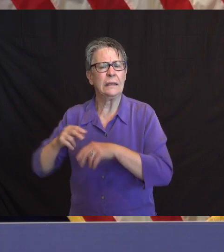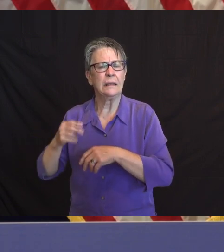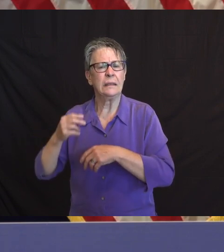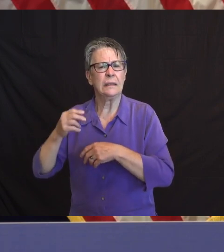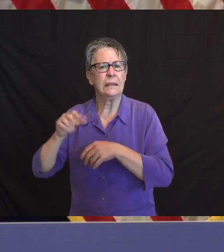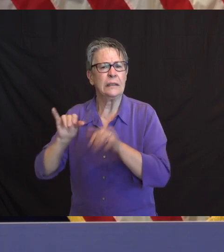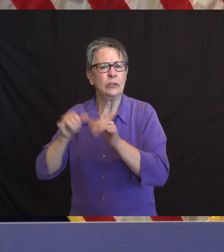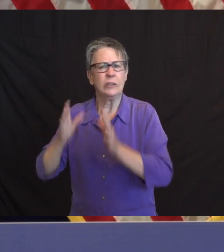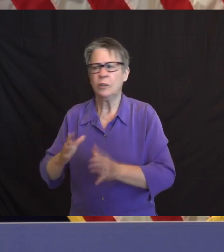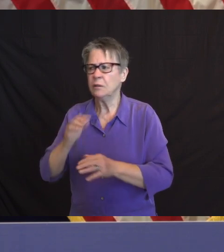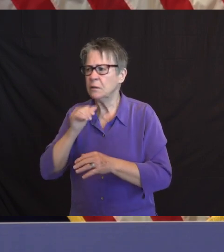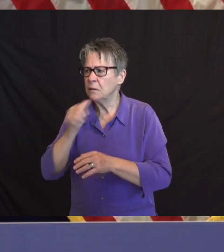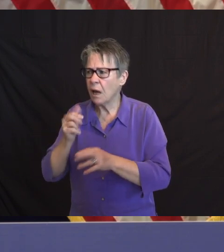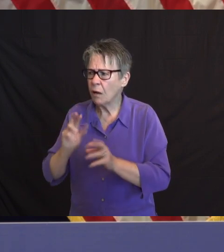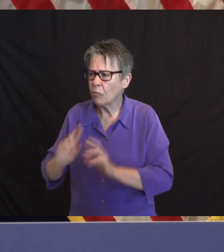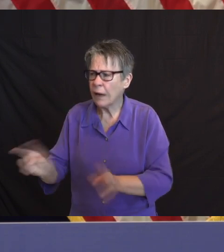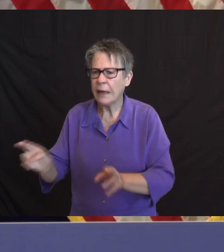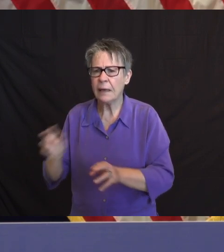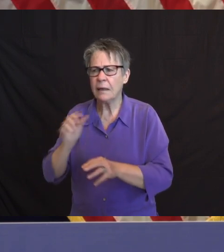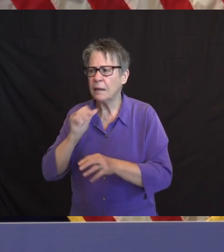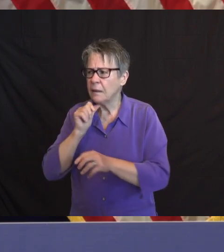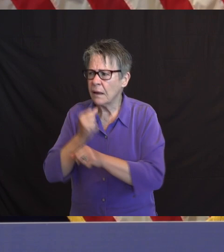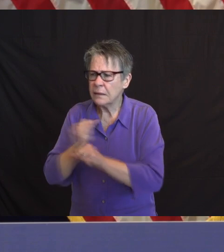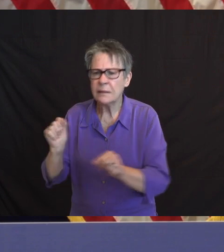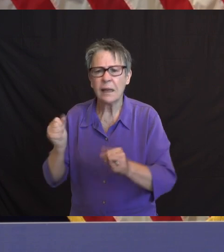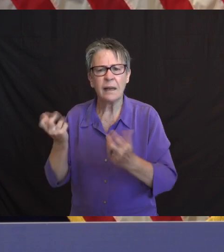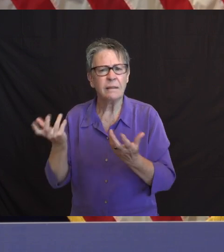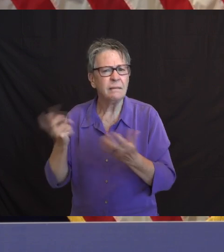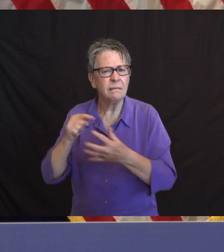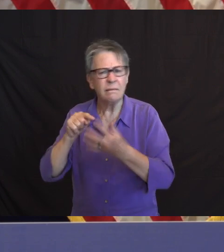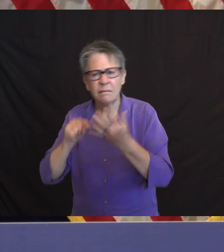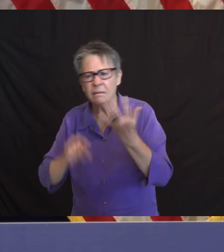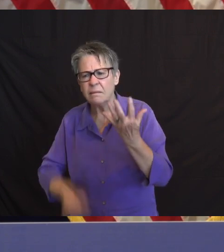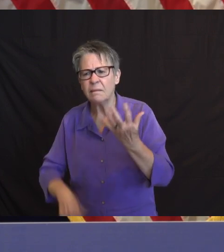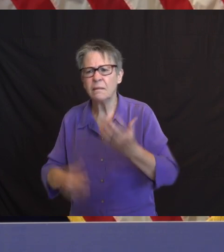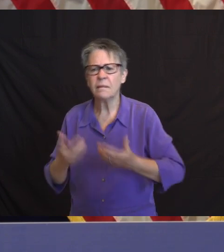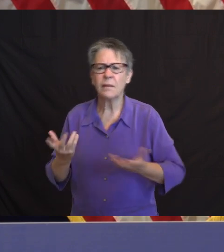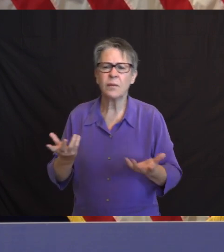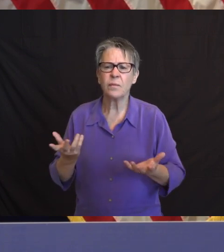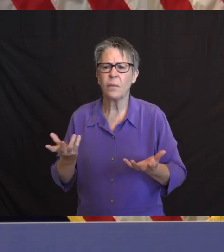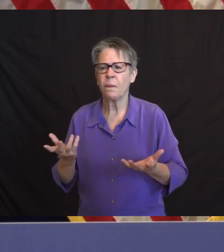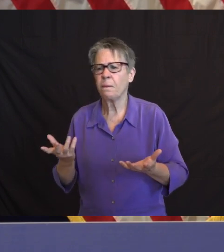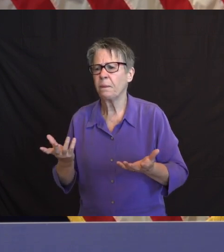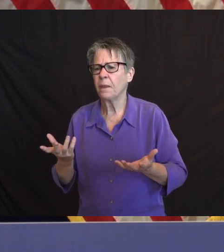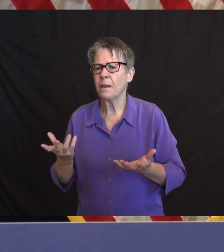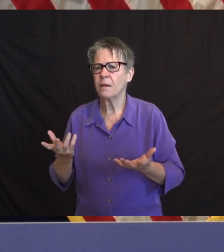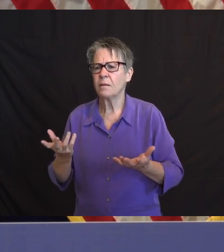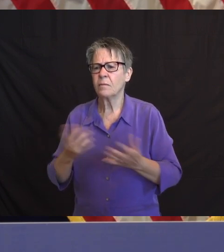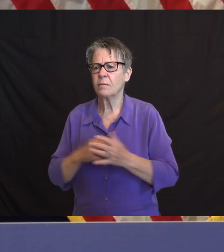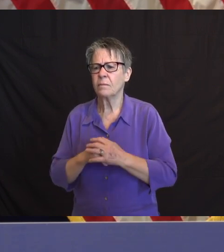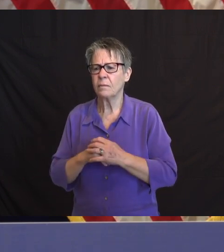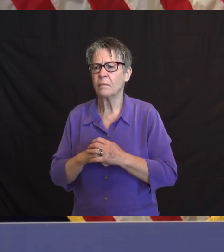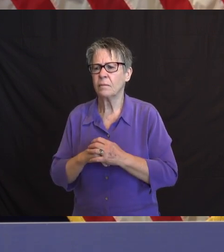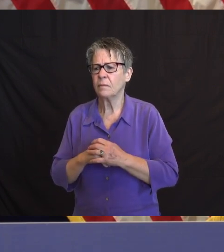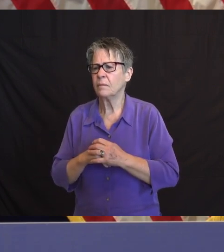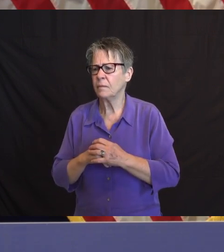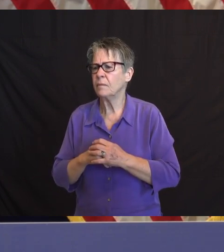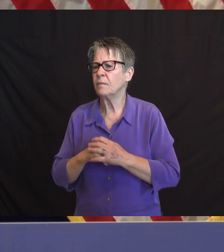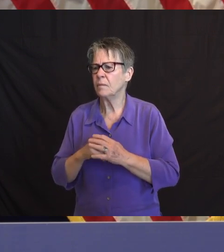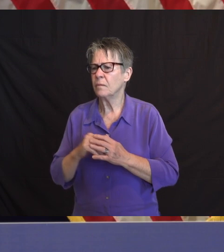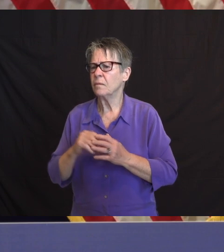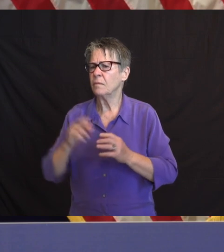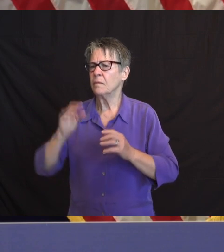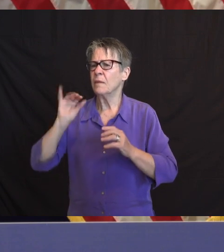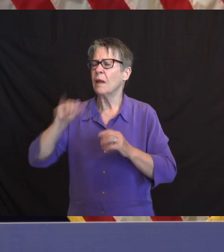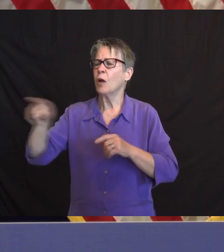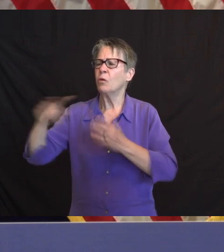situation? Finally, Governor and Commissioner, you've talked recently about the importance of RT data in particular. Is this rate something the state